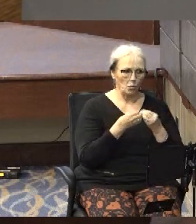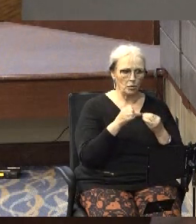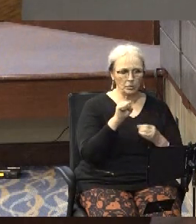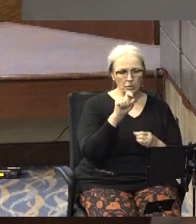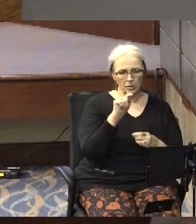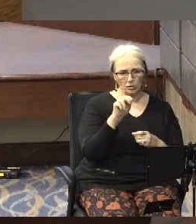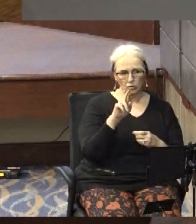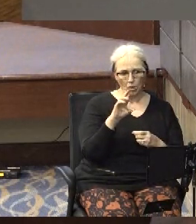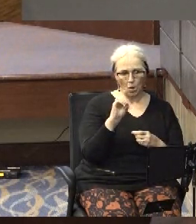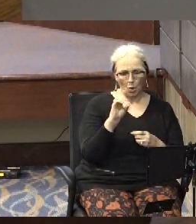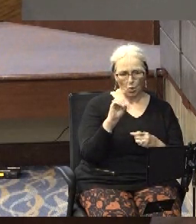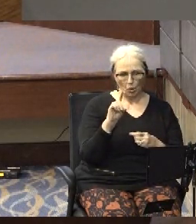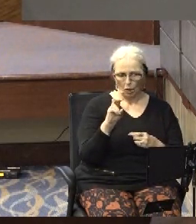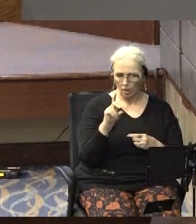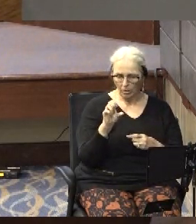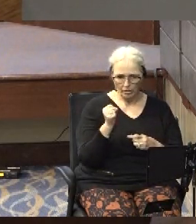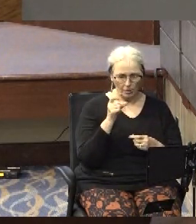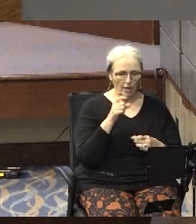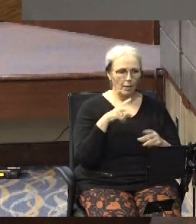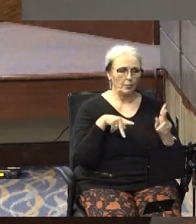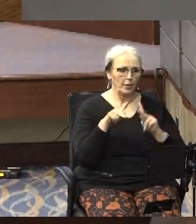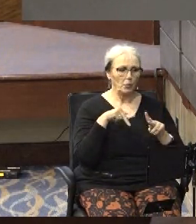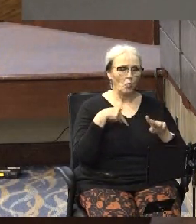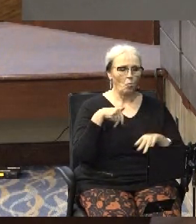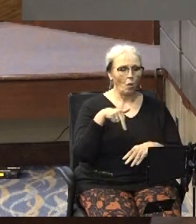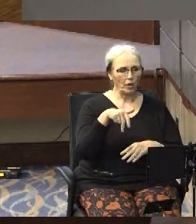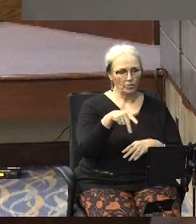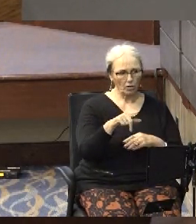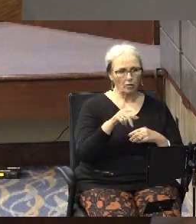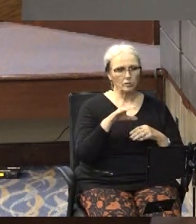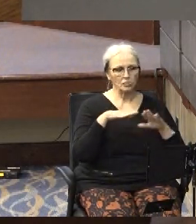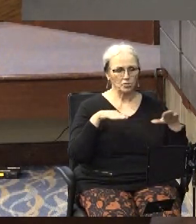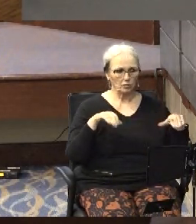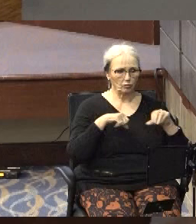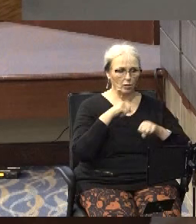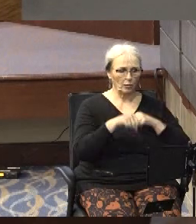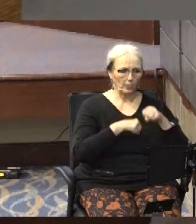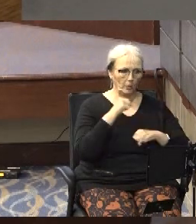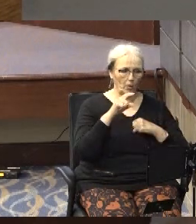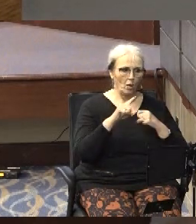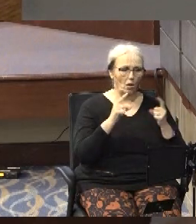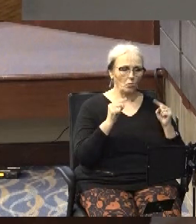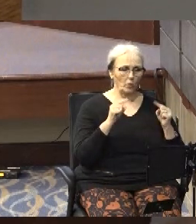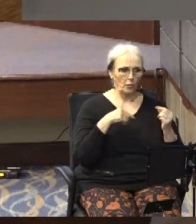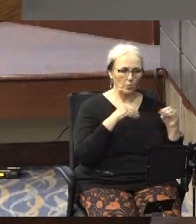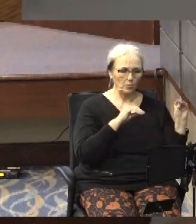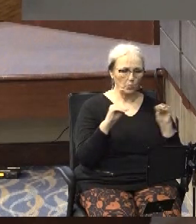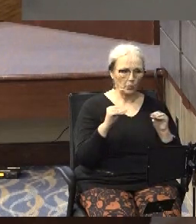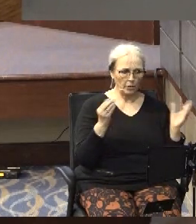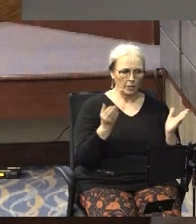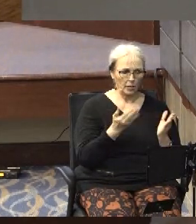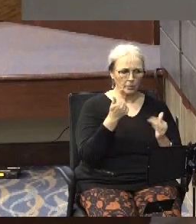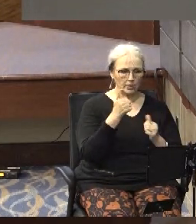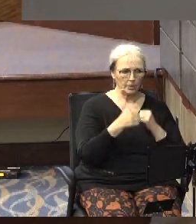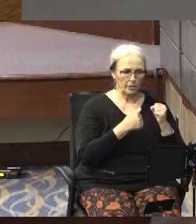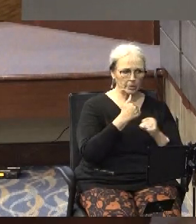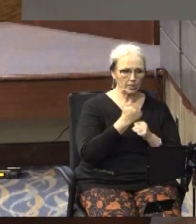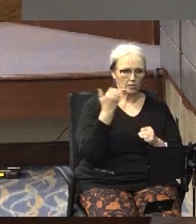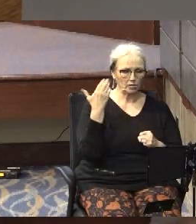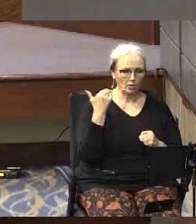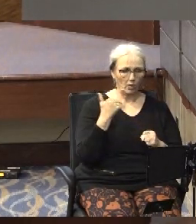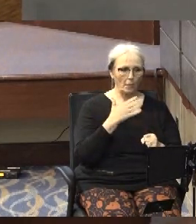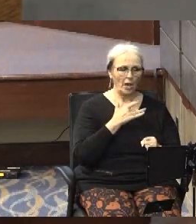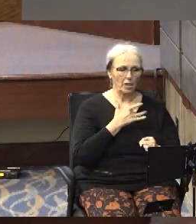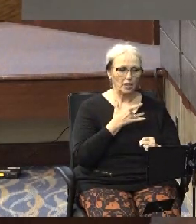through the neighborhood and people walking their dogs and children riding their bikes than when we moved here 10 years ago. And it is our concern